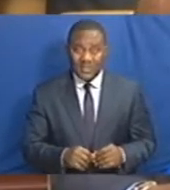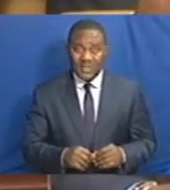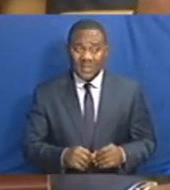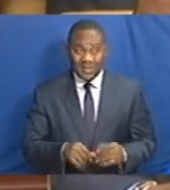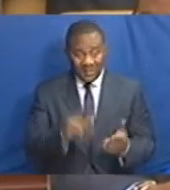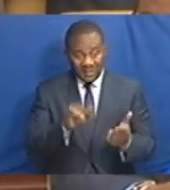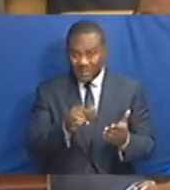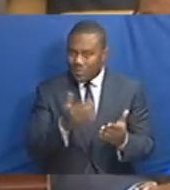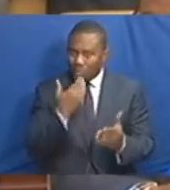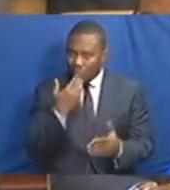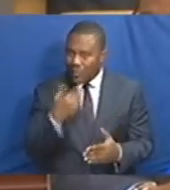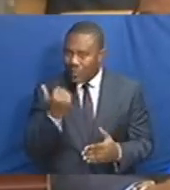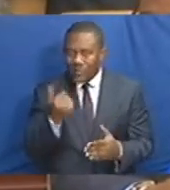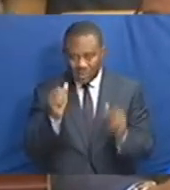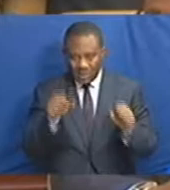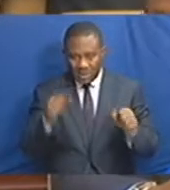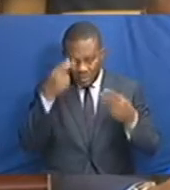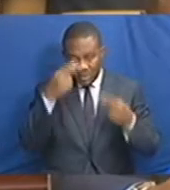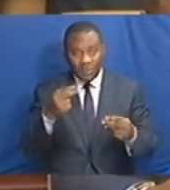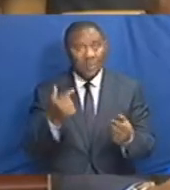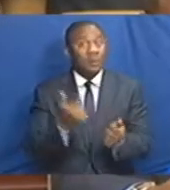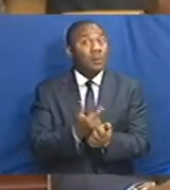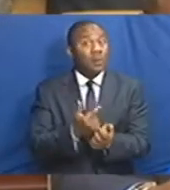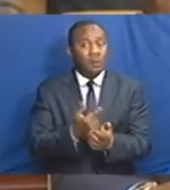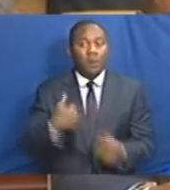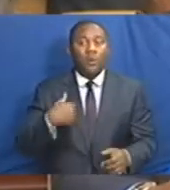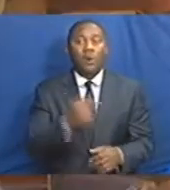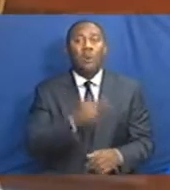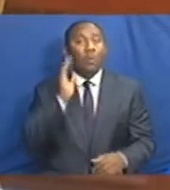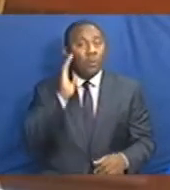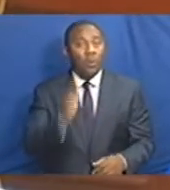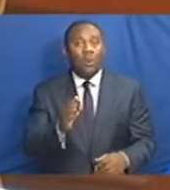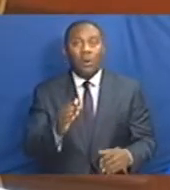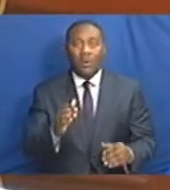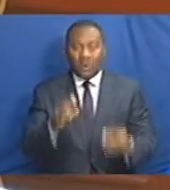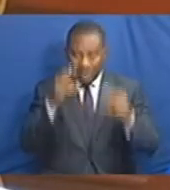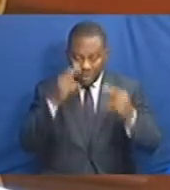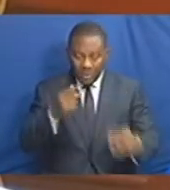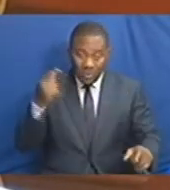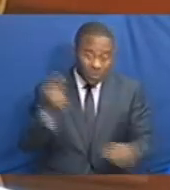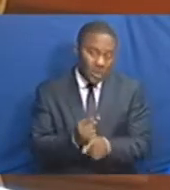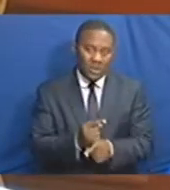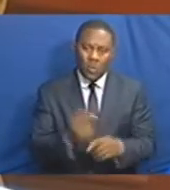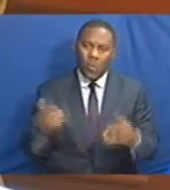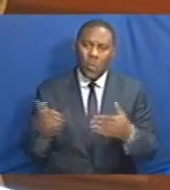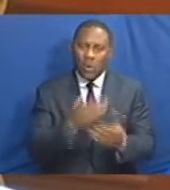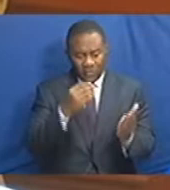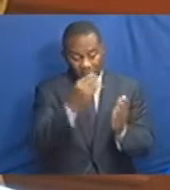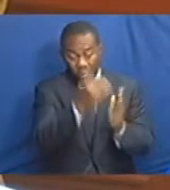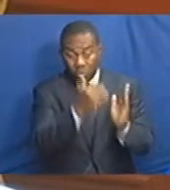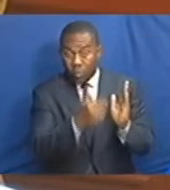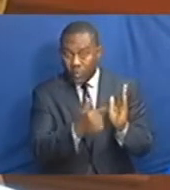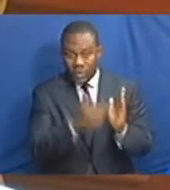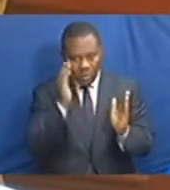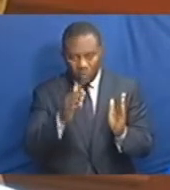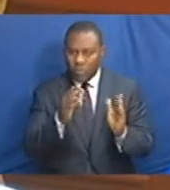I will make sure that we are going to make sure that it's properly executed. And if we do it with the